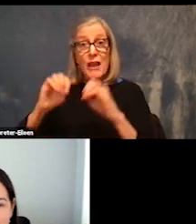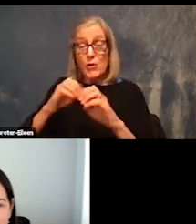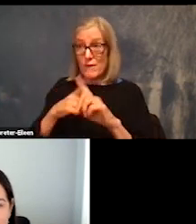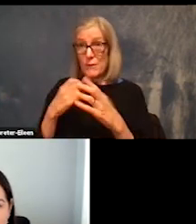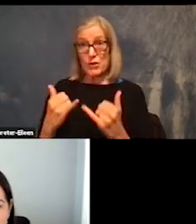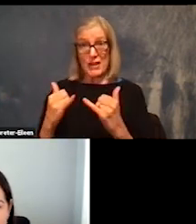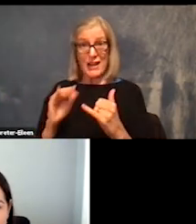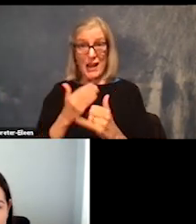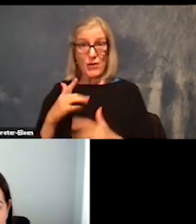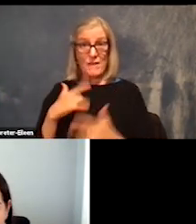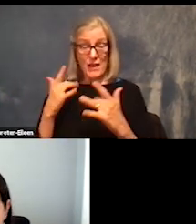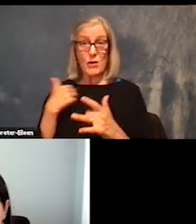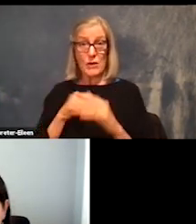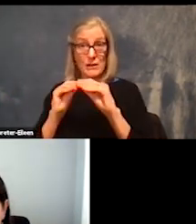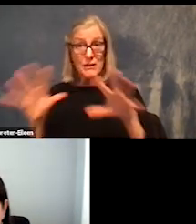event.